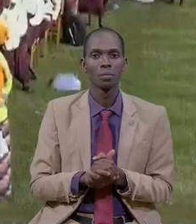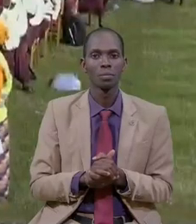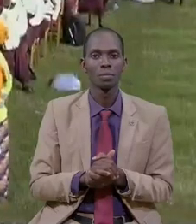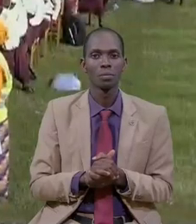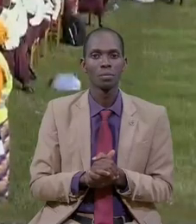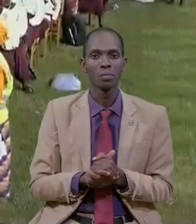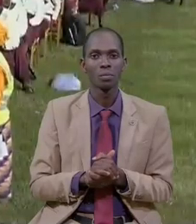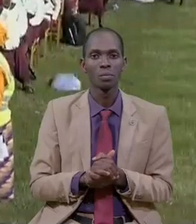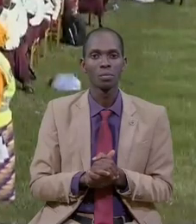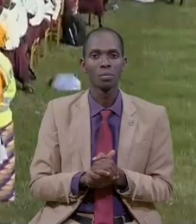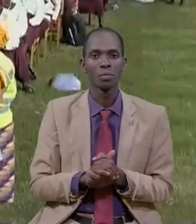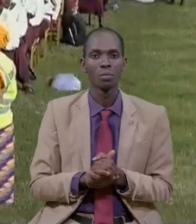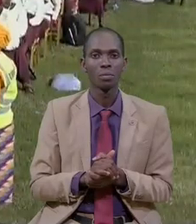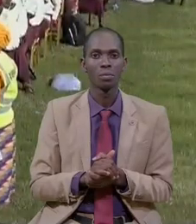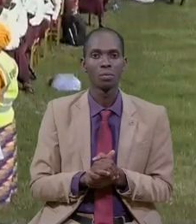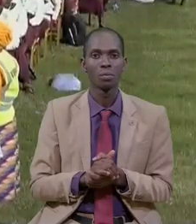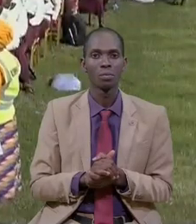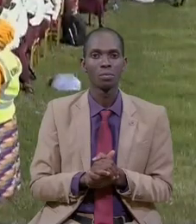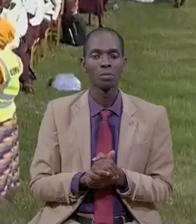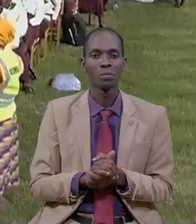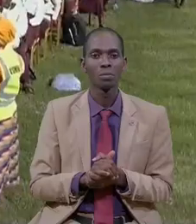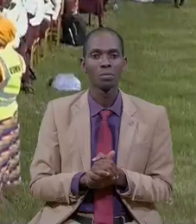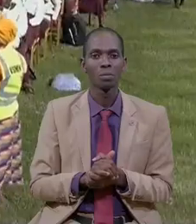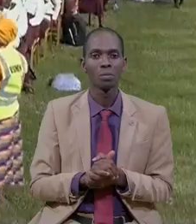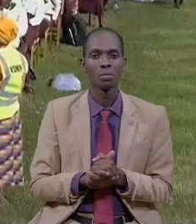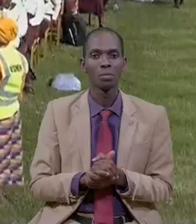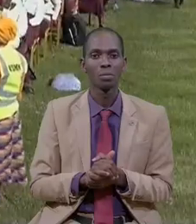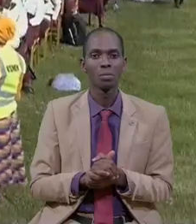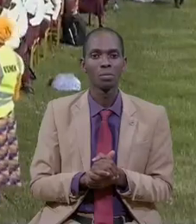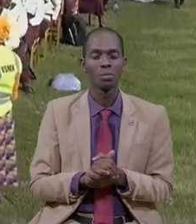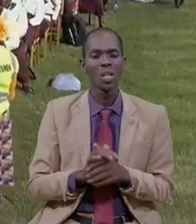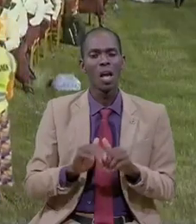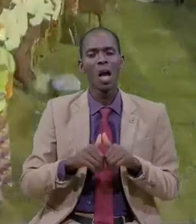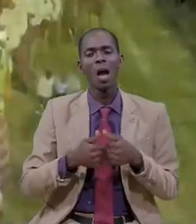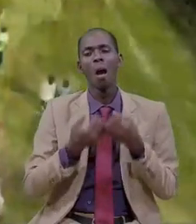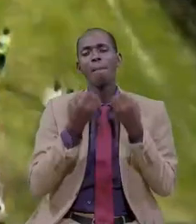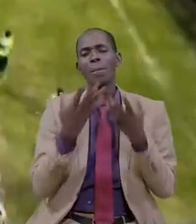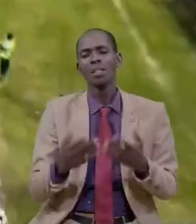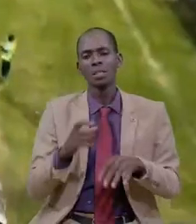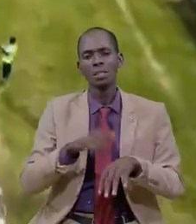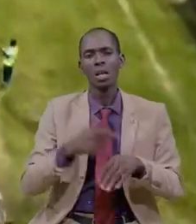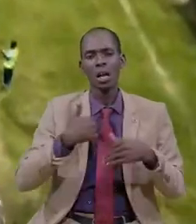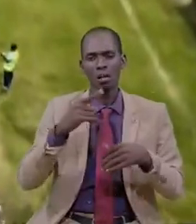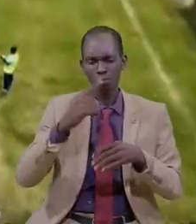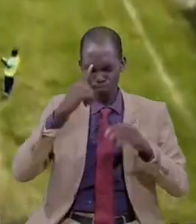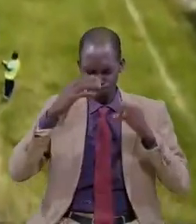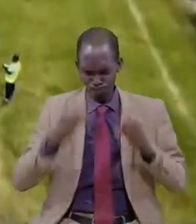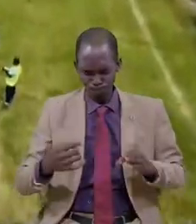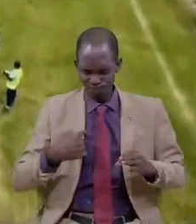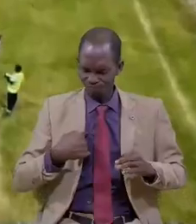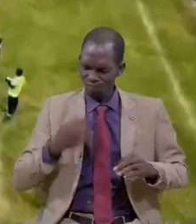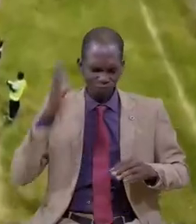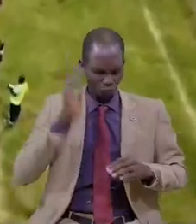péché. Jérémie a dû crier, sauve-moi, et je serai sauvé. How many times have you said, I will not do that